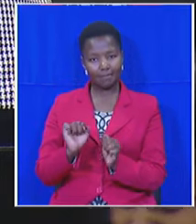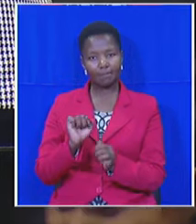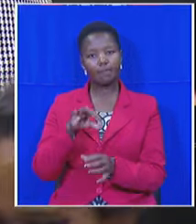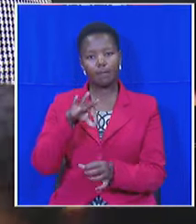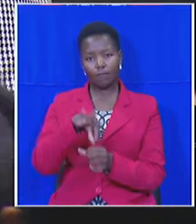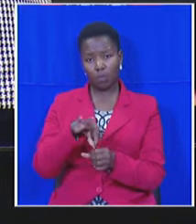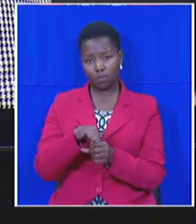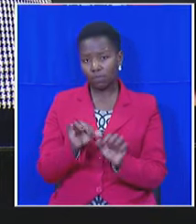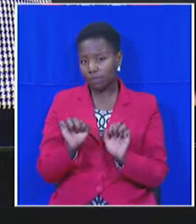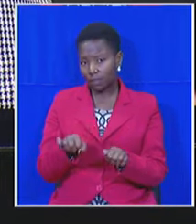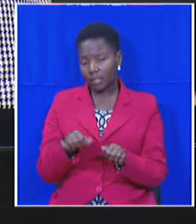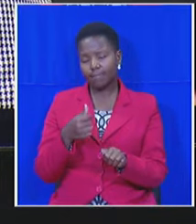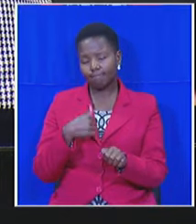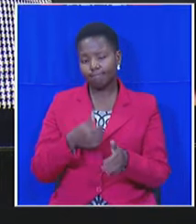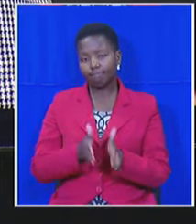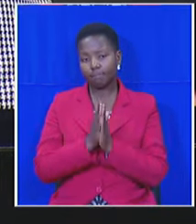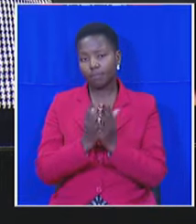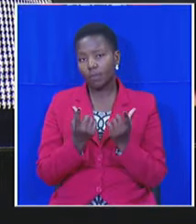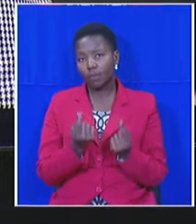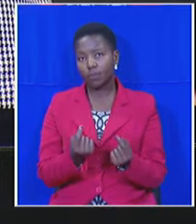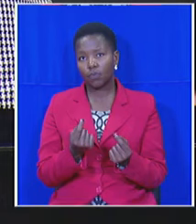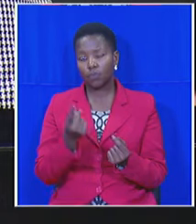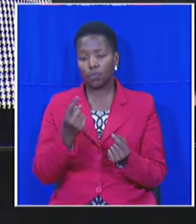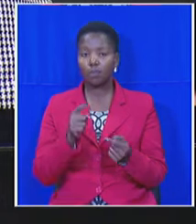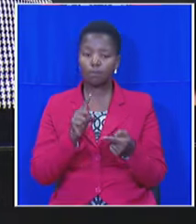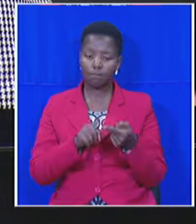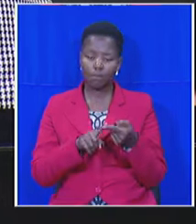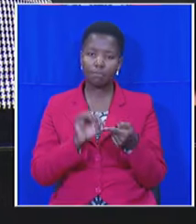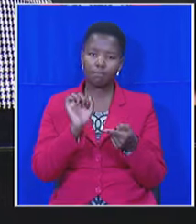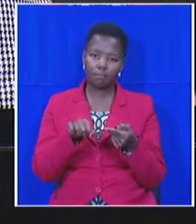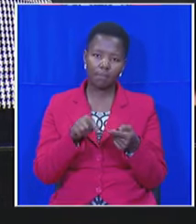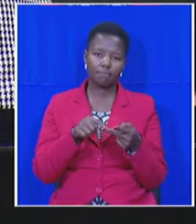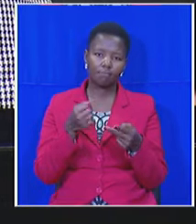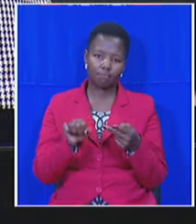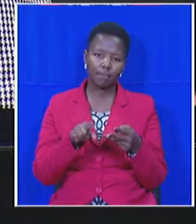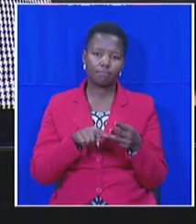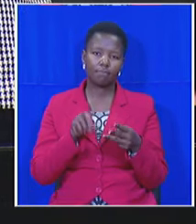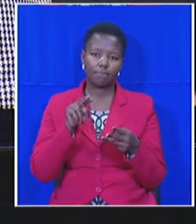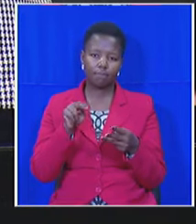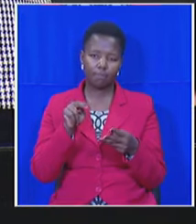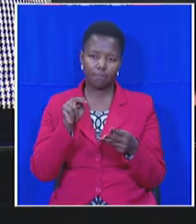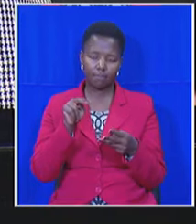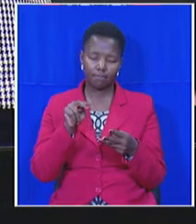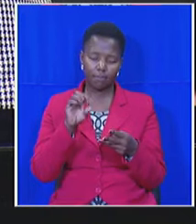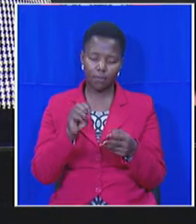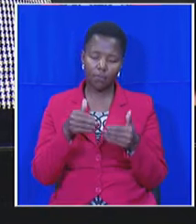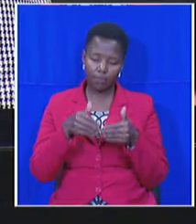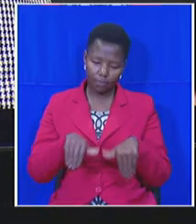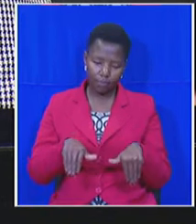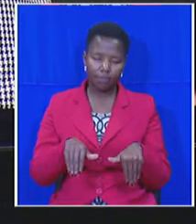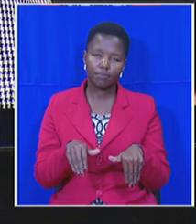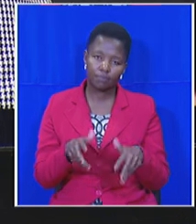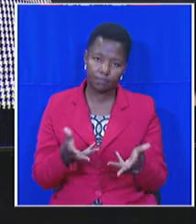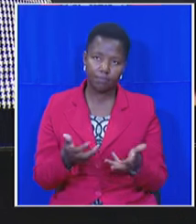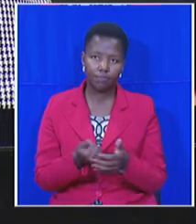seats. When requested to do so, members must simply indicate their vote by pressing the appropriate button below the yes, no,